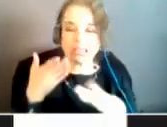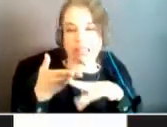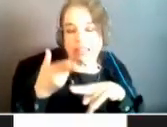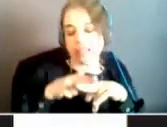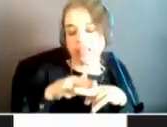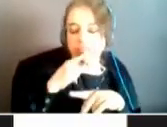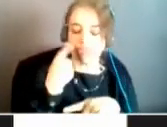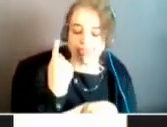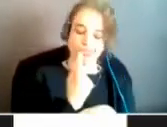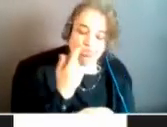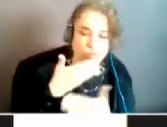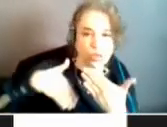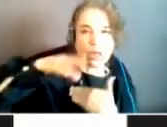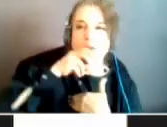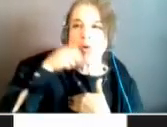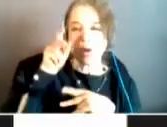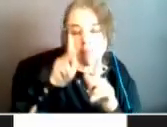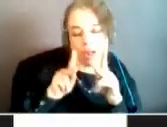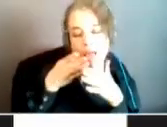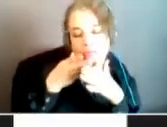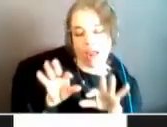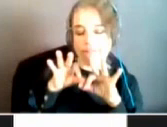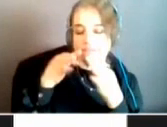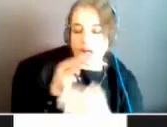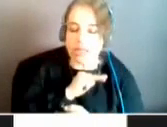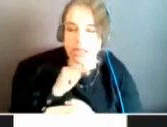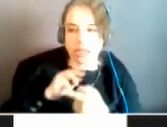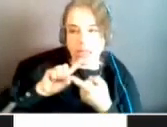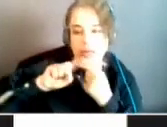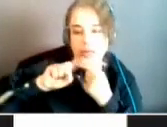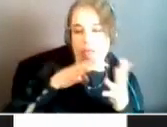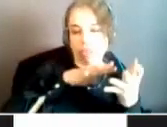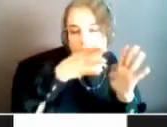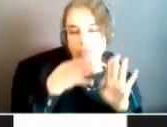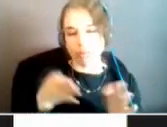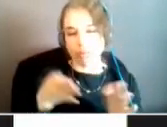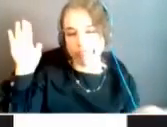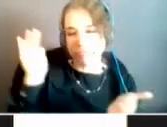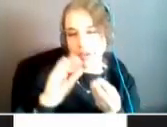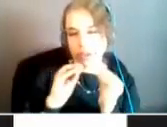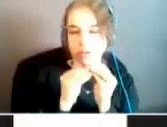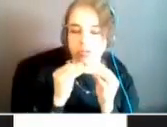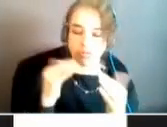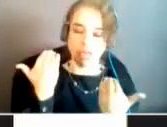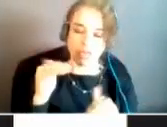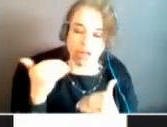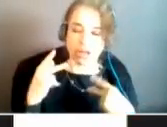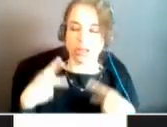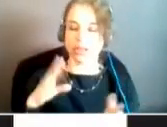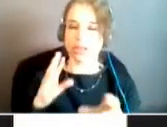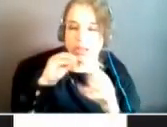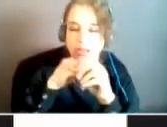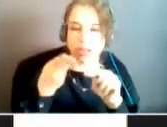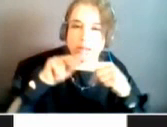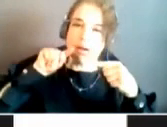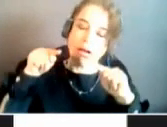social isolation as older people lose family members and friends to death, and as their mobility becomes more limited, including increased